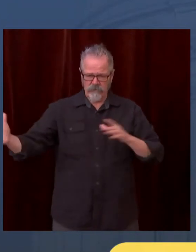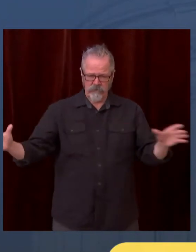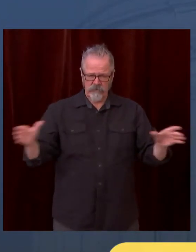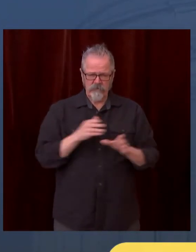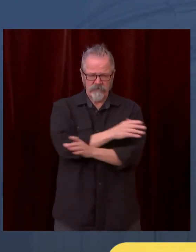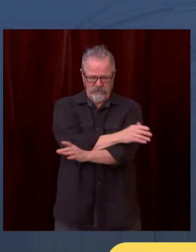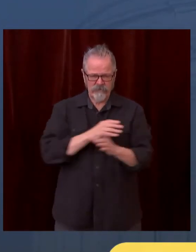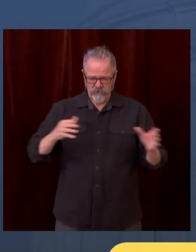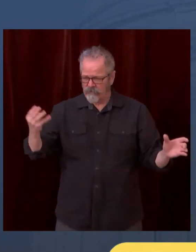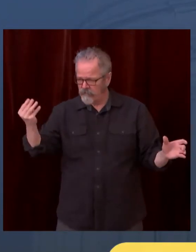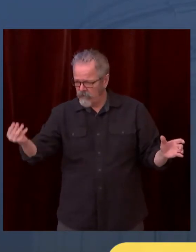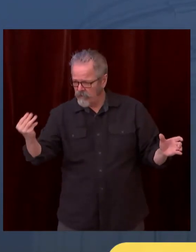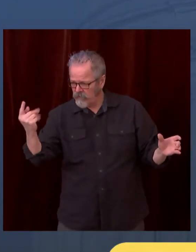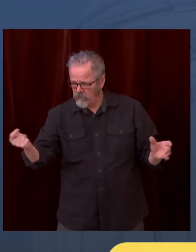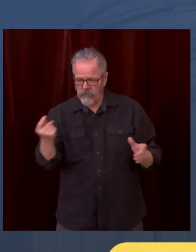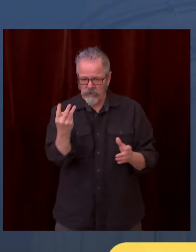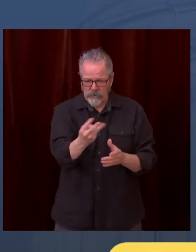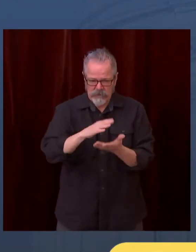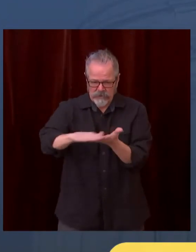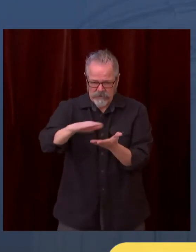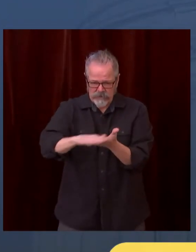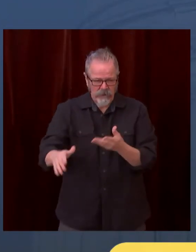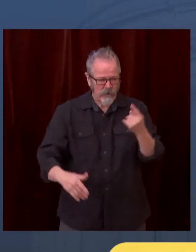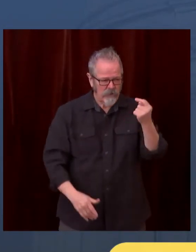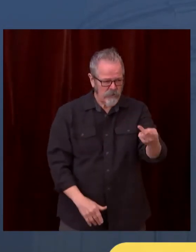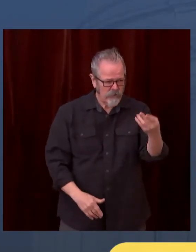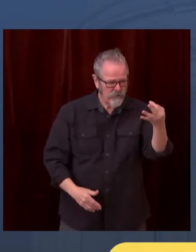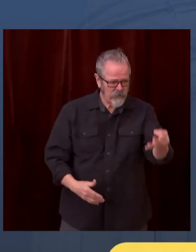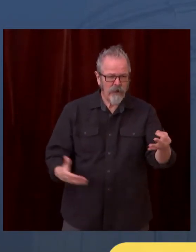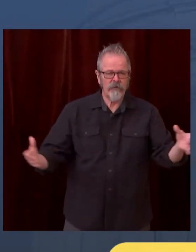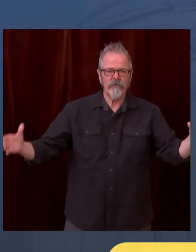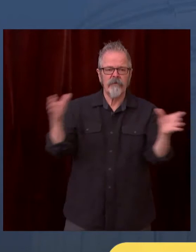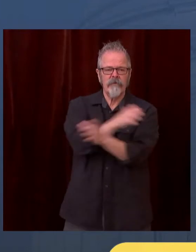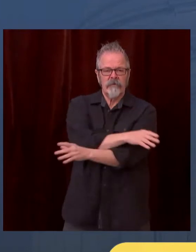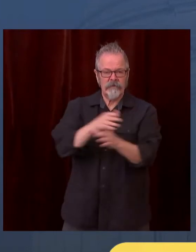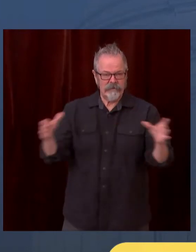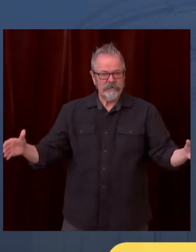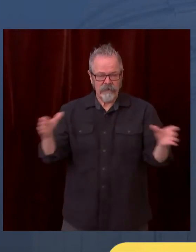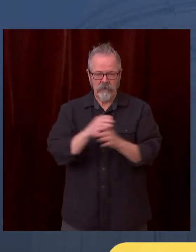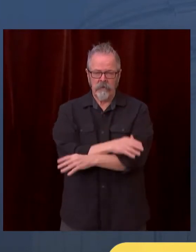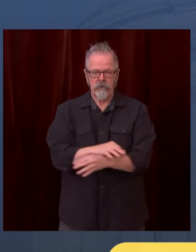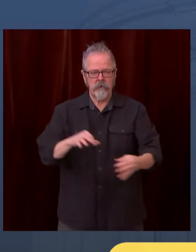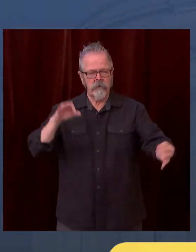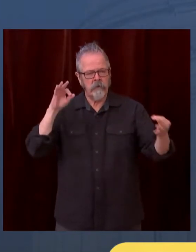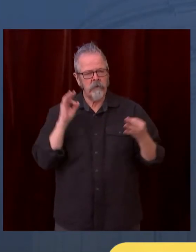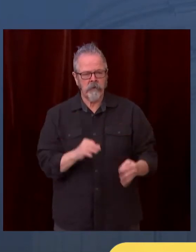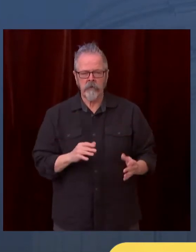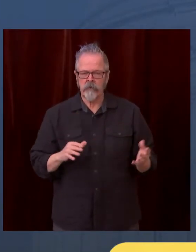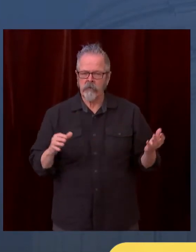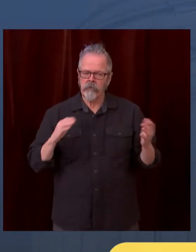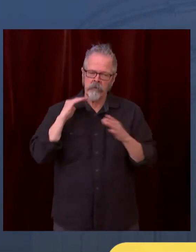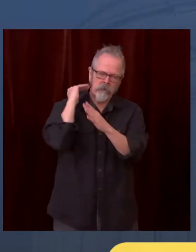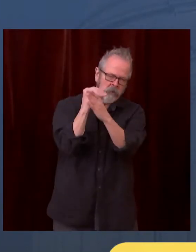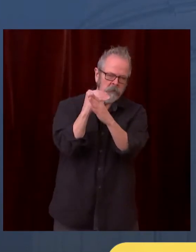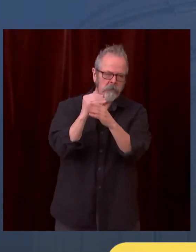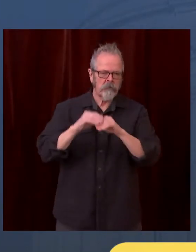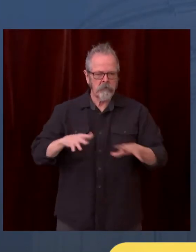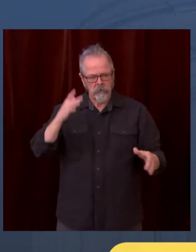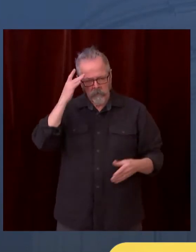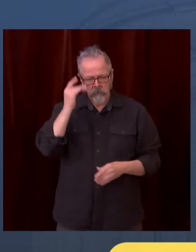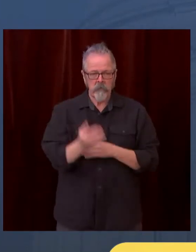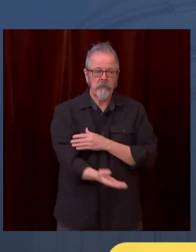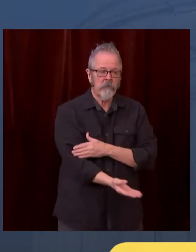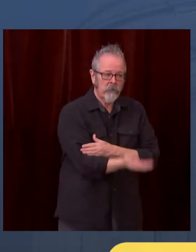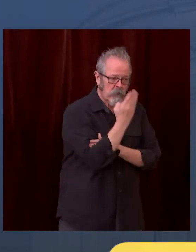at the first few grades as people are coming in, they become much more confident in the system when they see it in